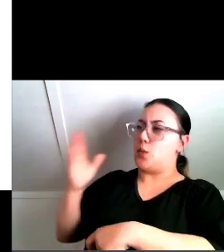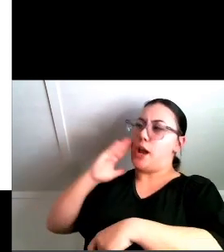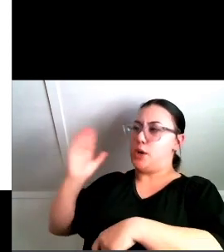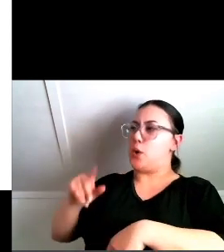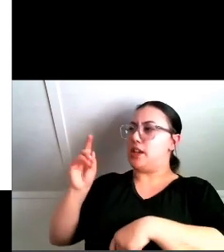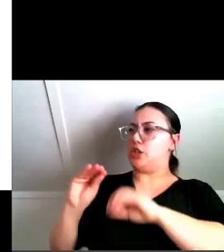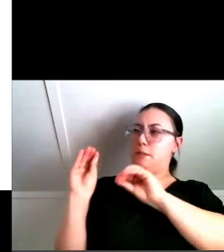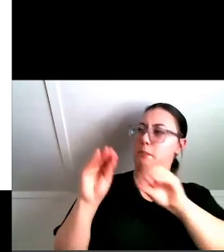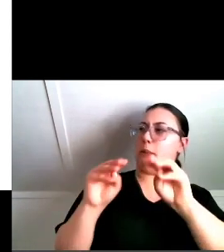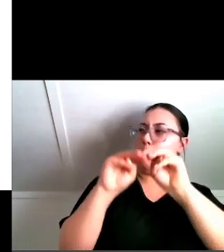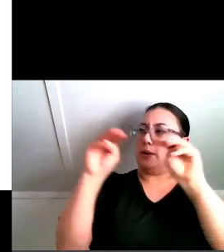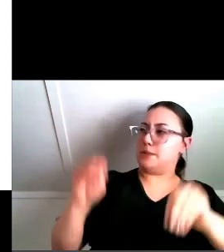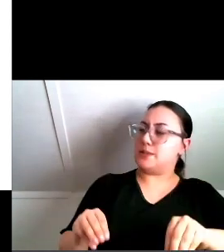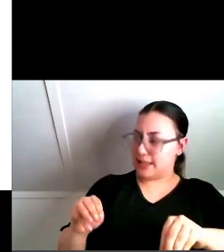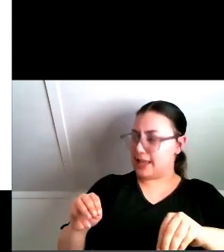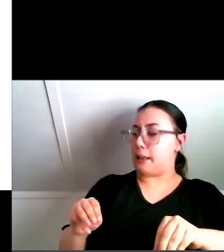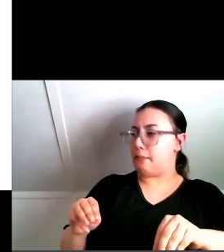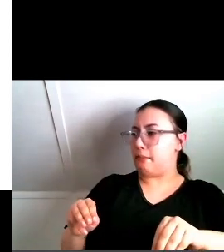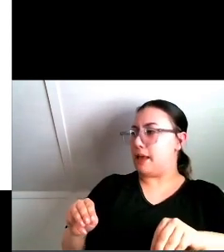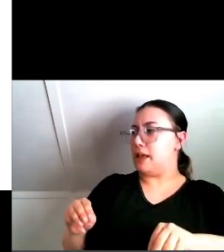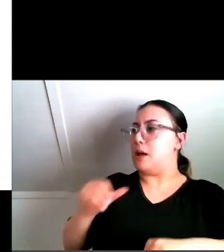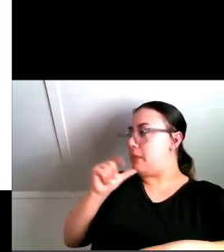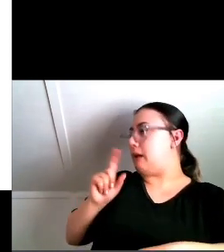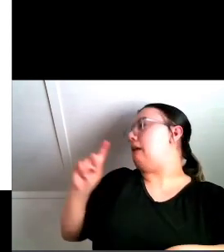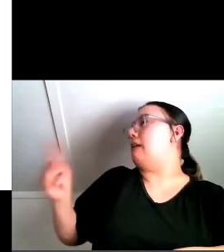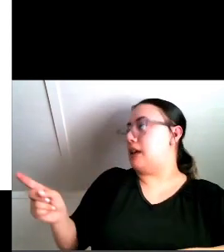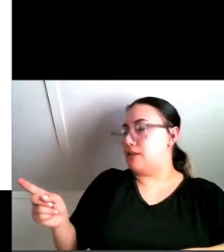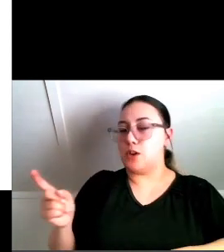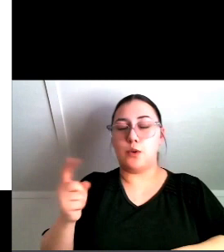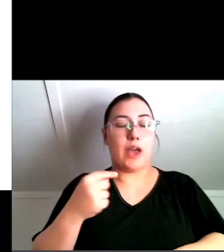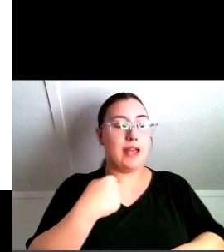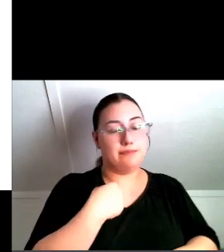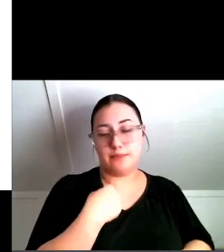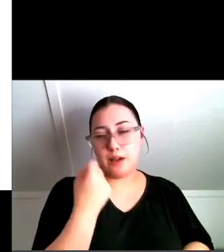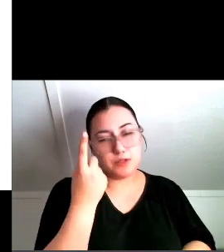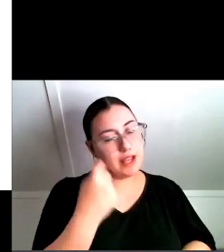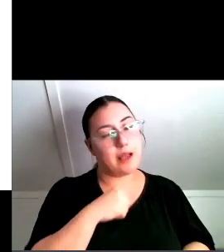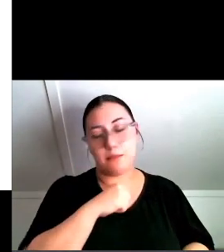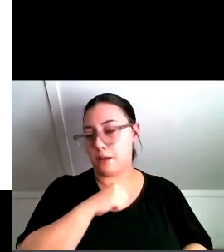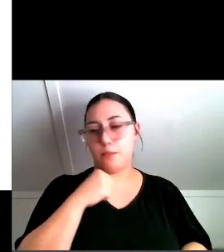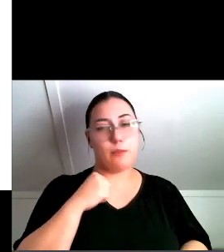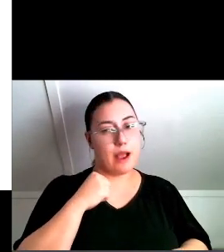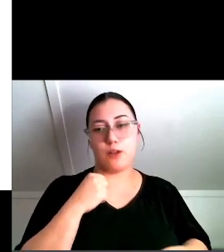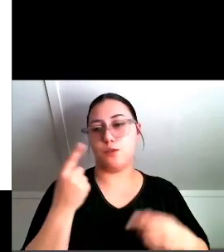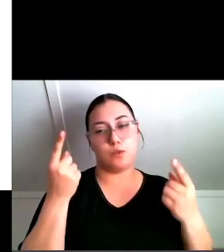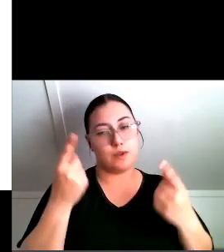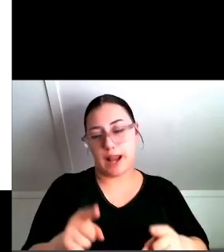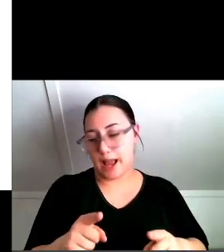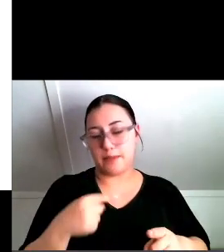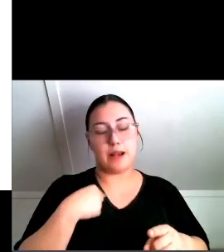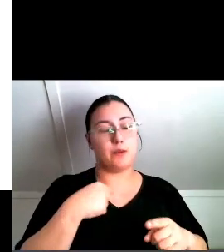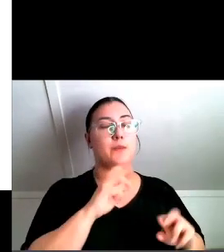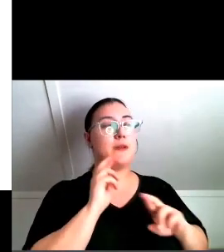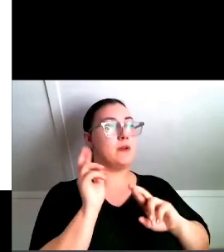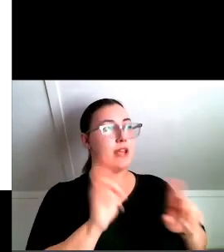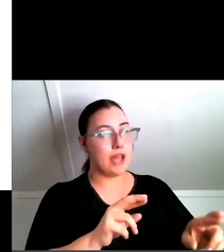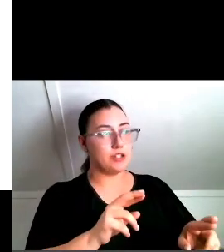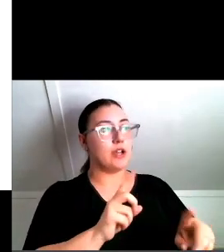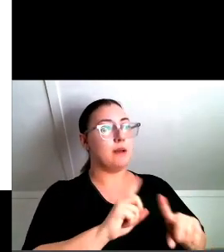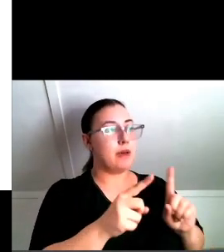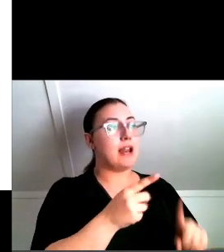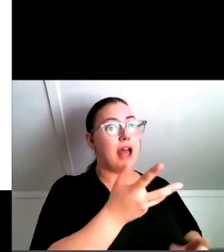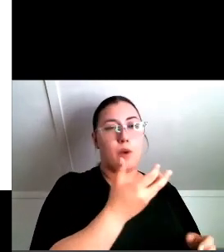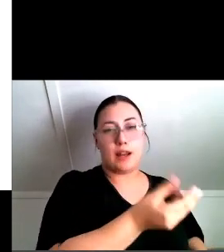myself, and I'm not proud of this, this was a long time ago, I'm a better person now, I should take it from that lady, because when she dies, is